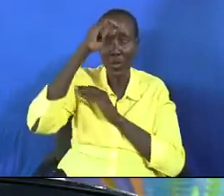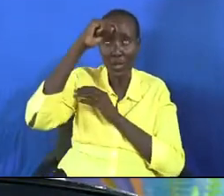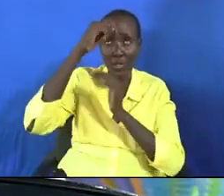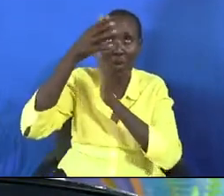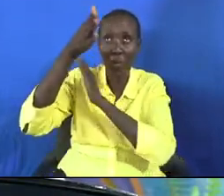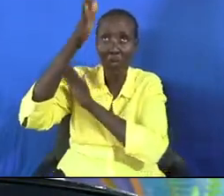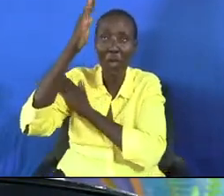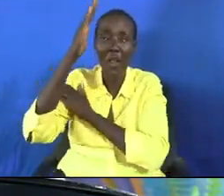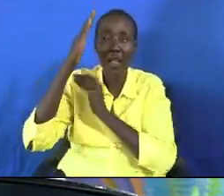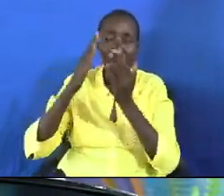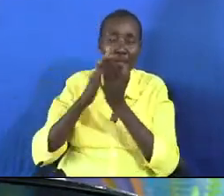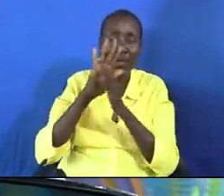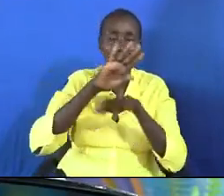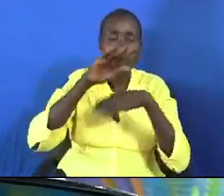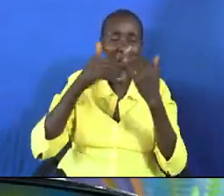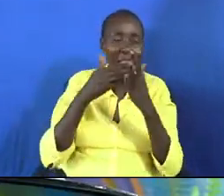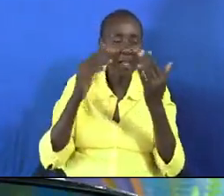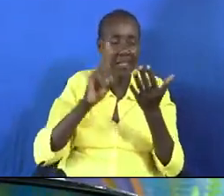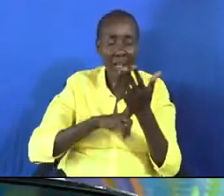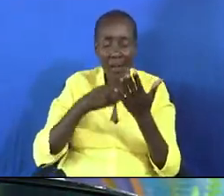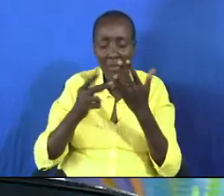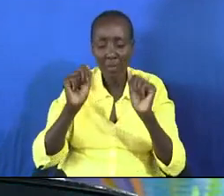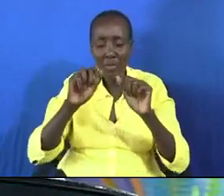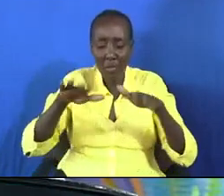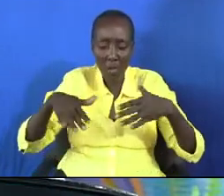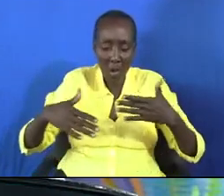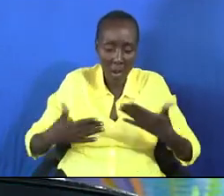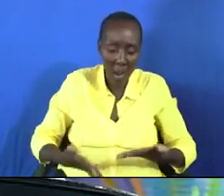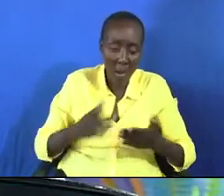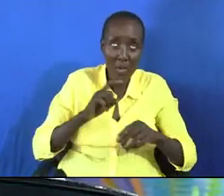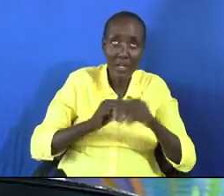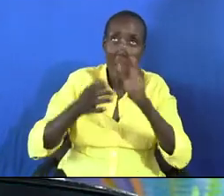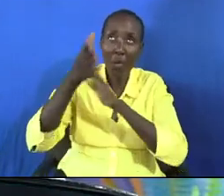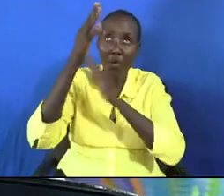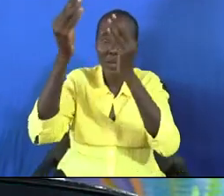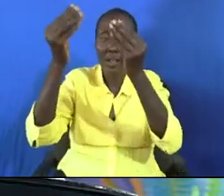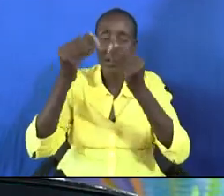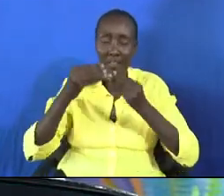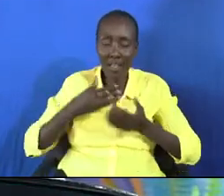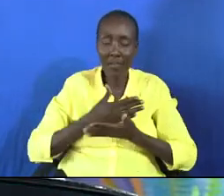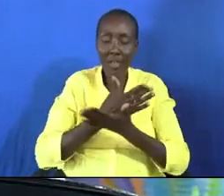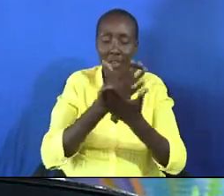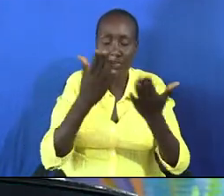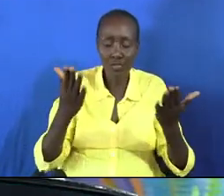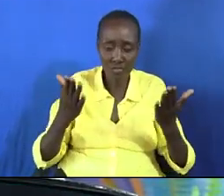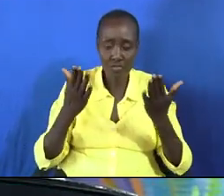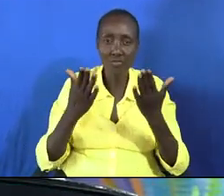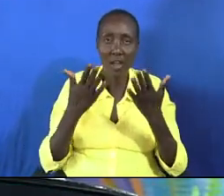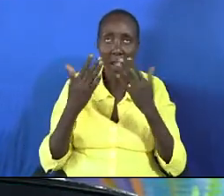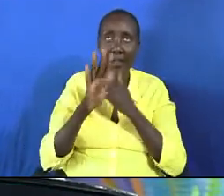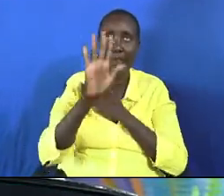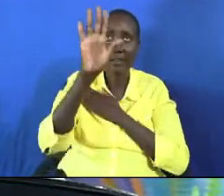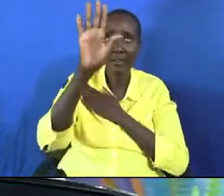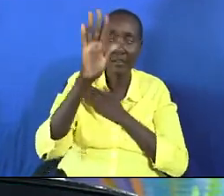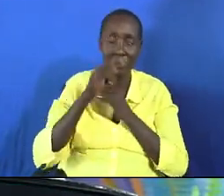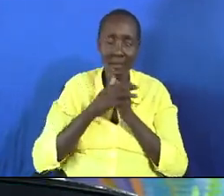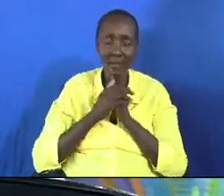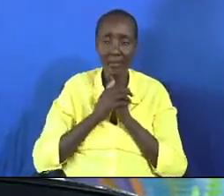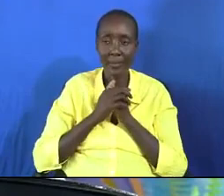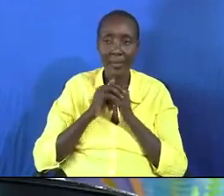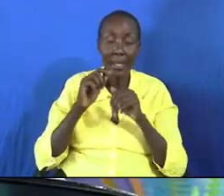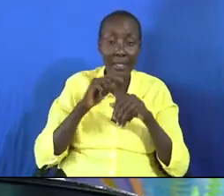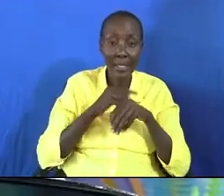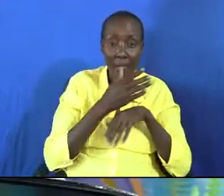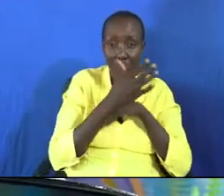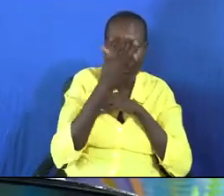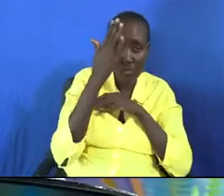all things. How can you fail when God has given you his mind? When you